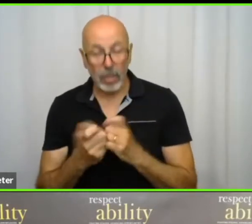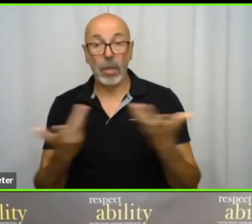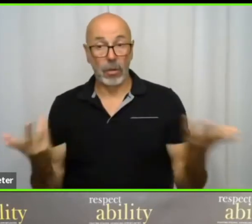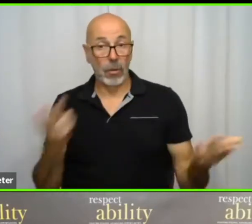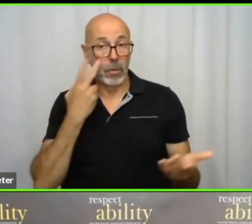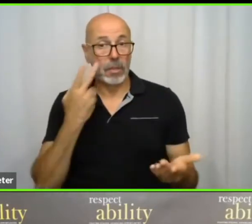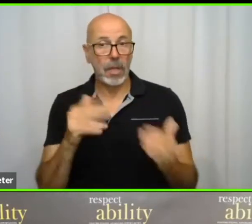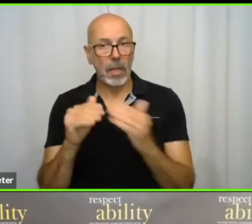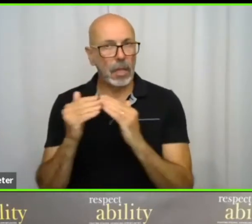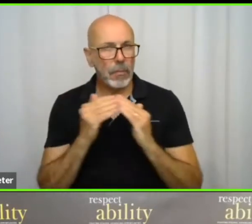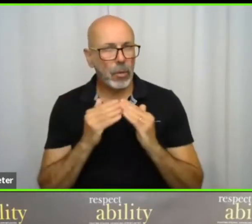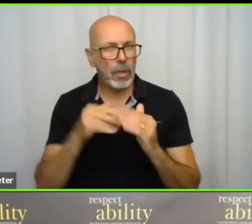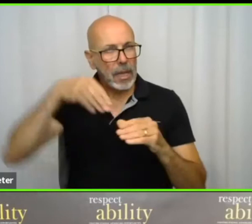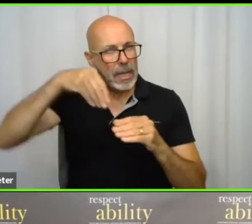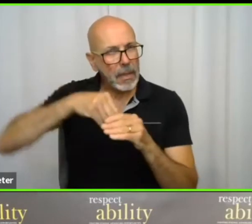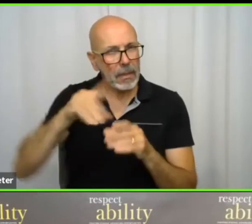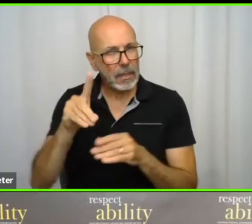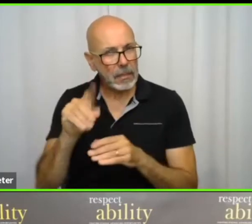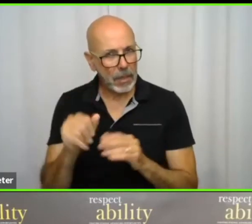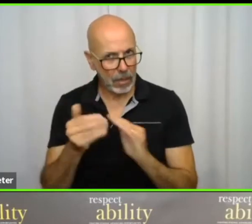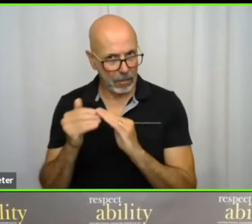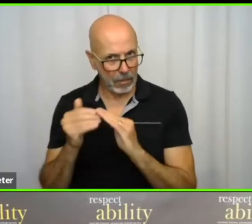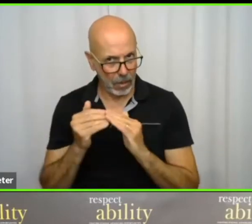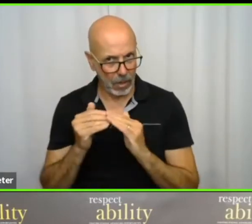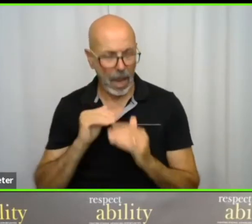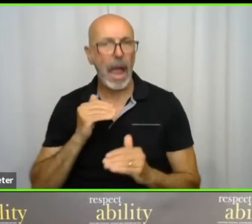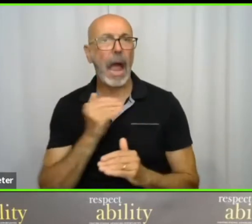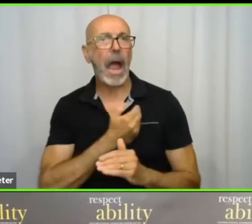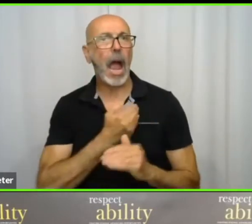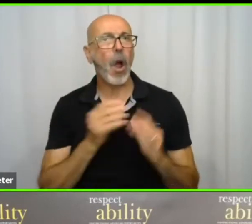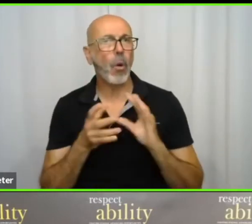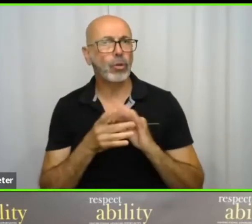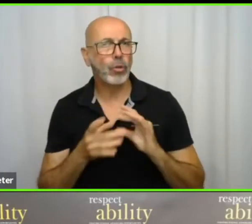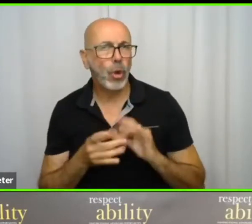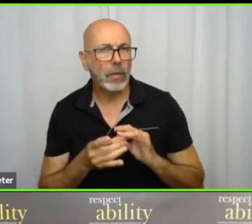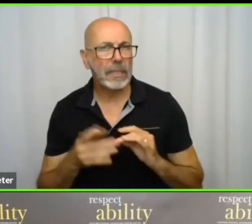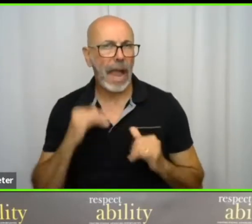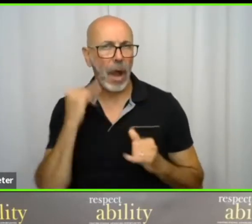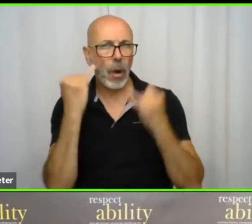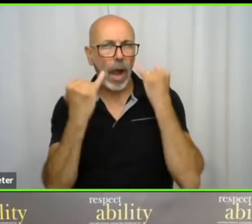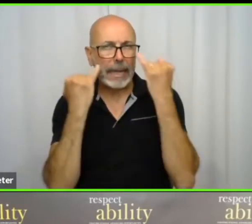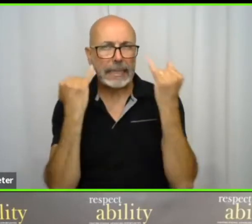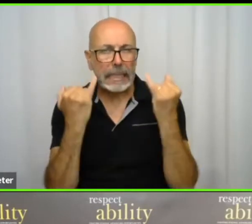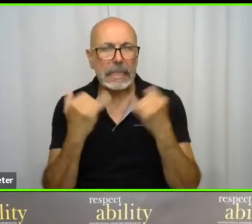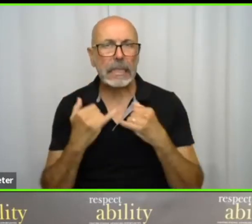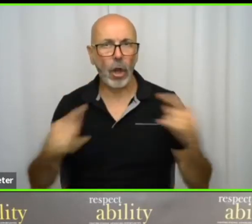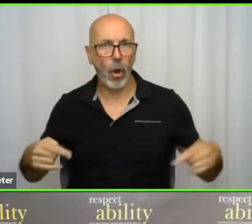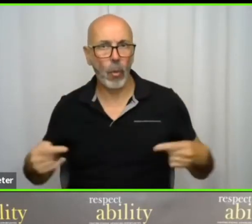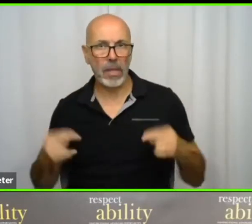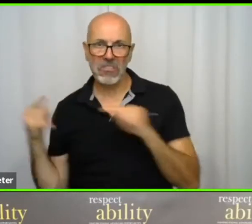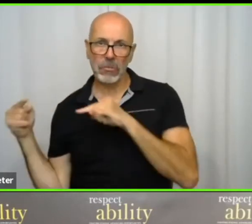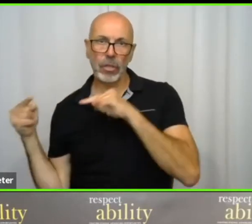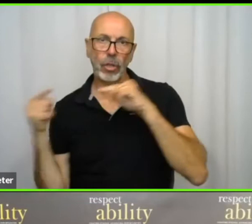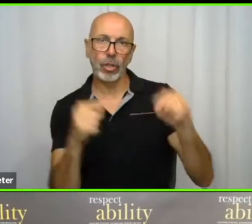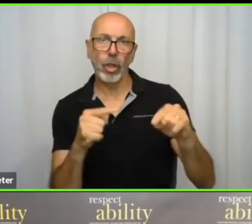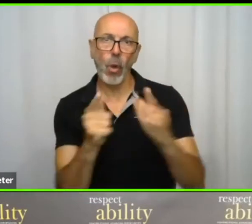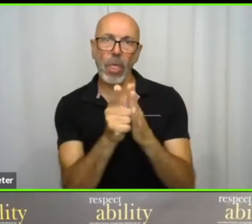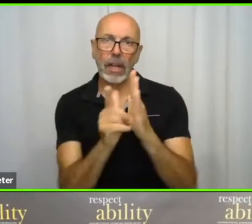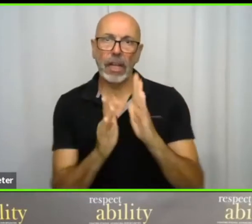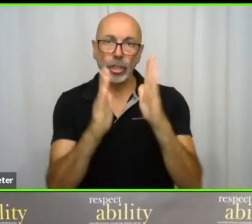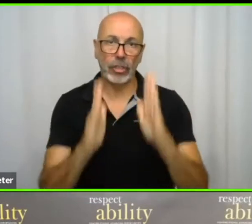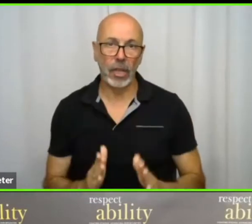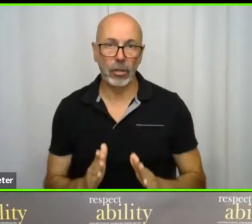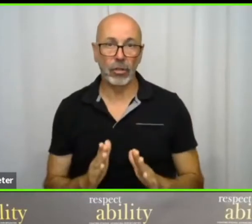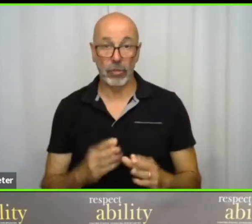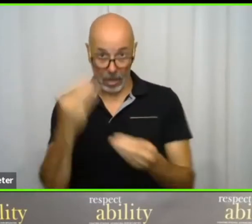within the disability community, we need to get our voices, our stories, our wheels, and get them to legislators and let them know